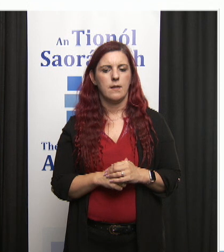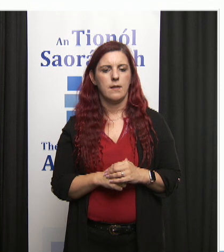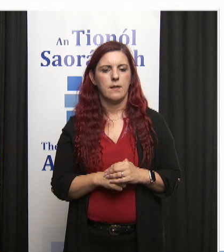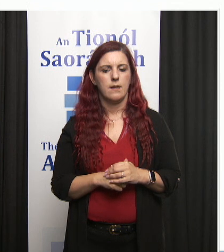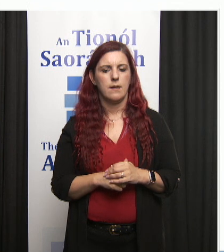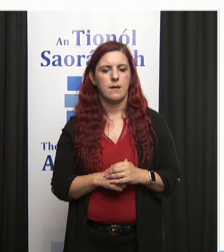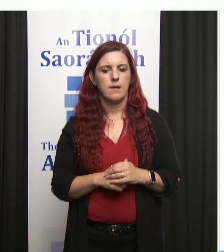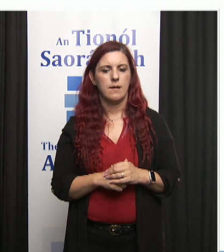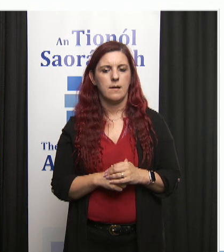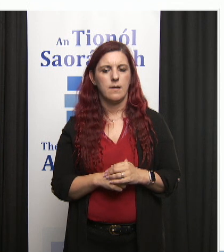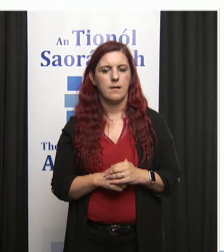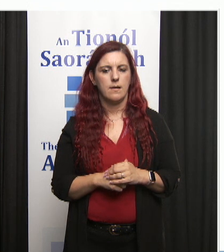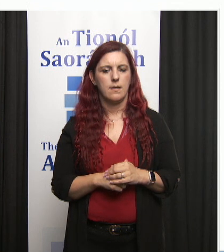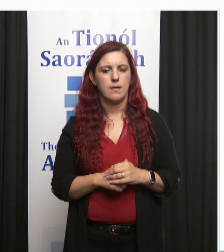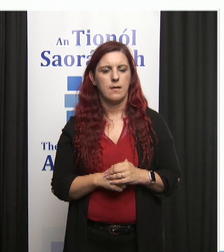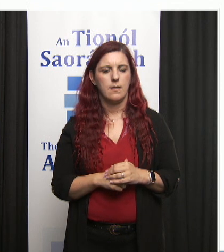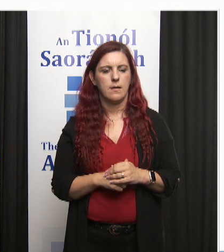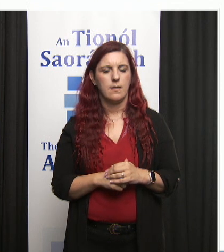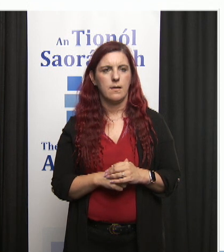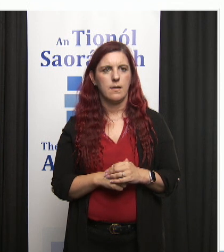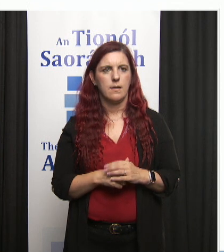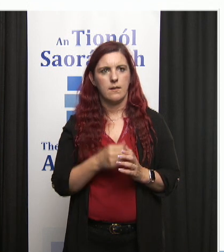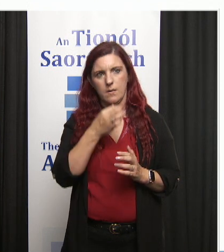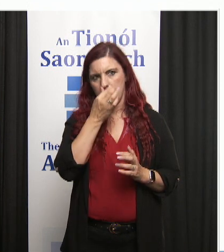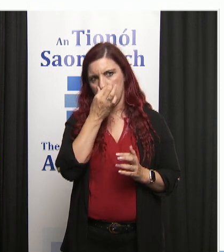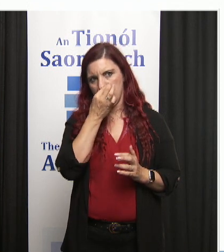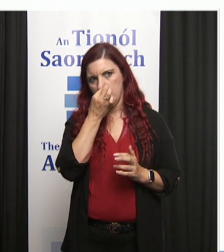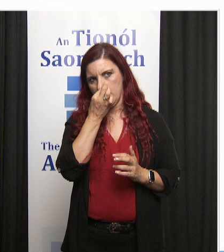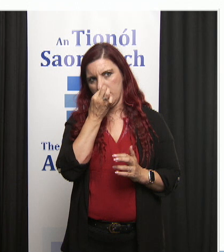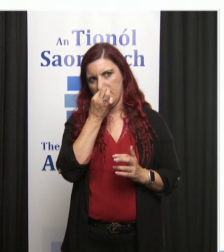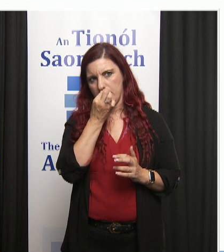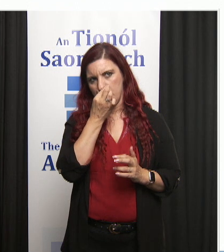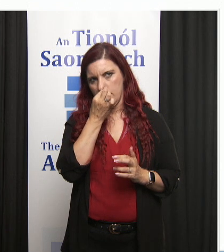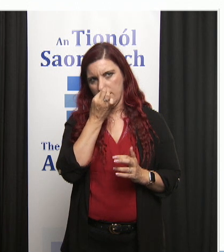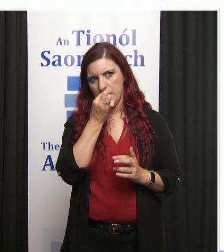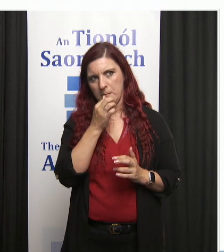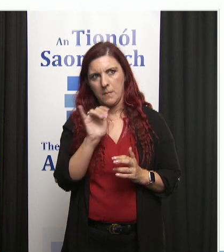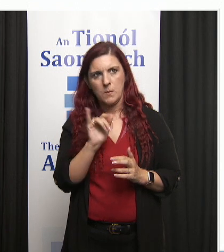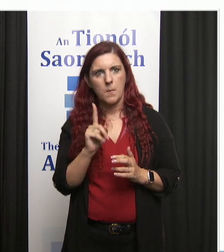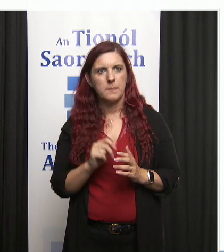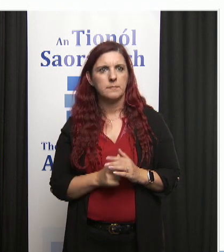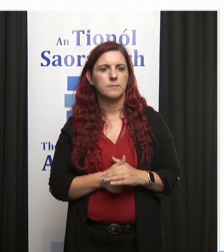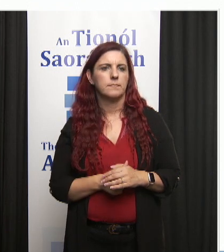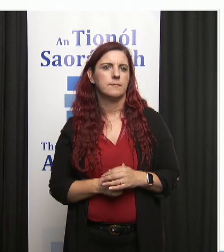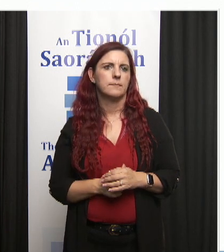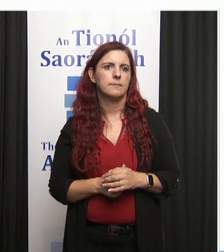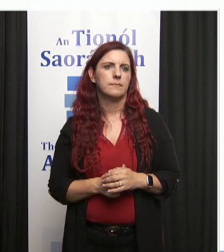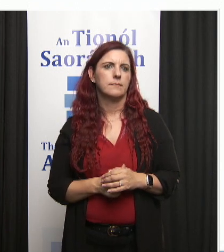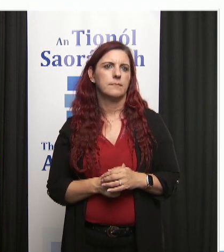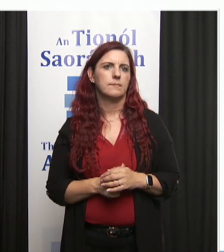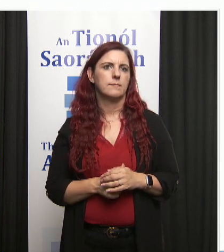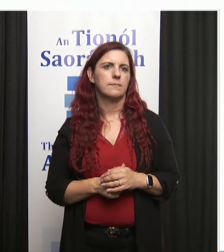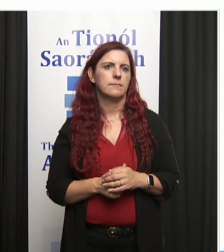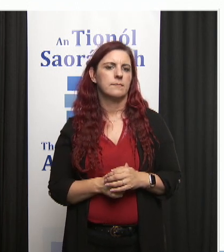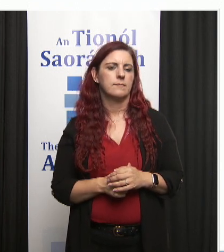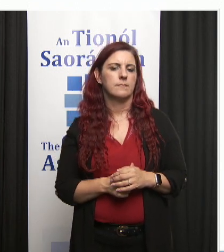Oops. And then what did I do? Here we are. So which one are we on now? Features of DEM. Okay,